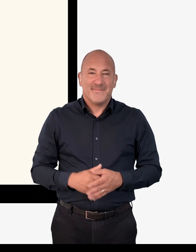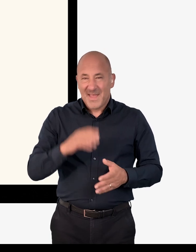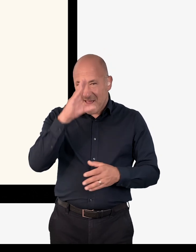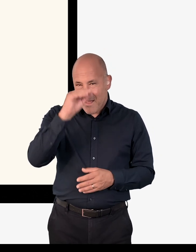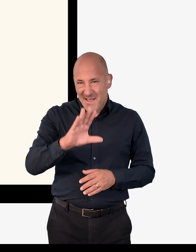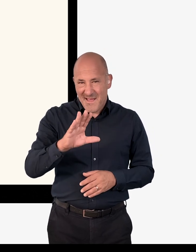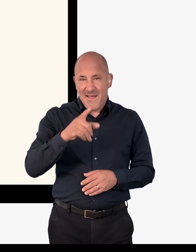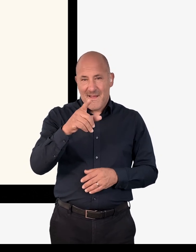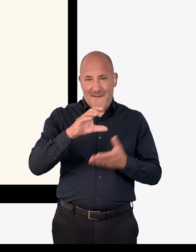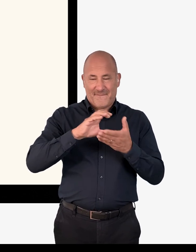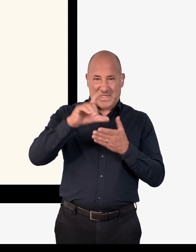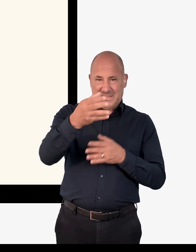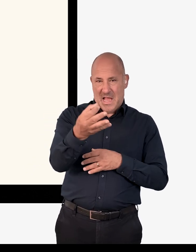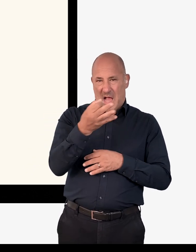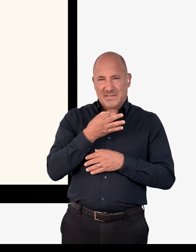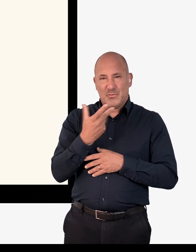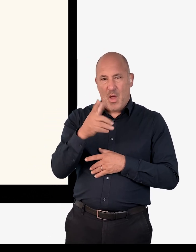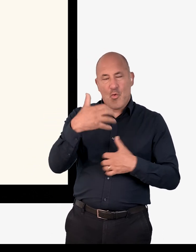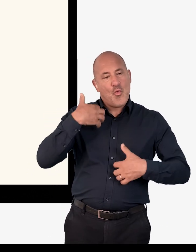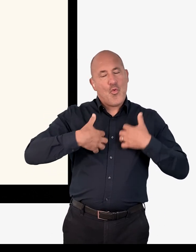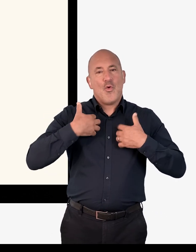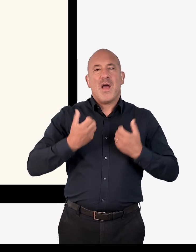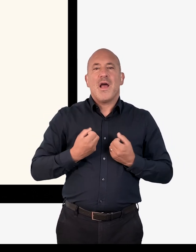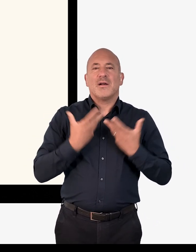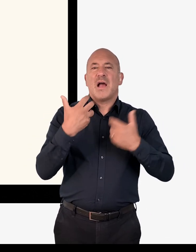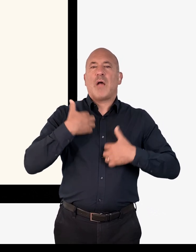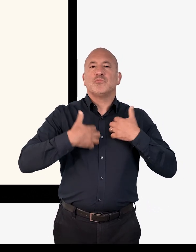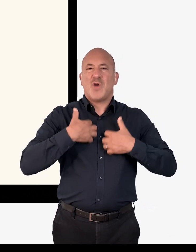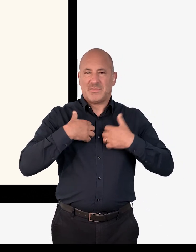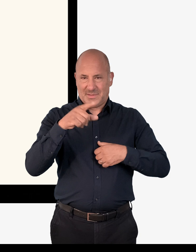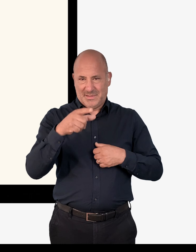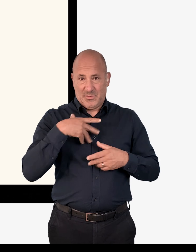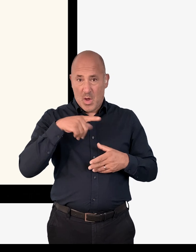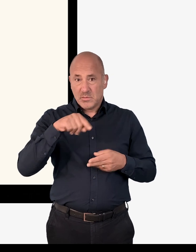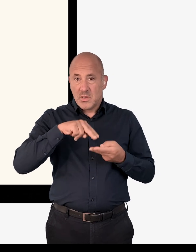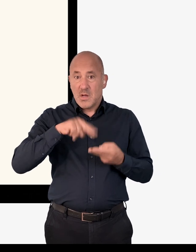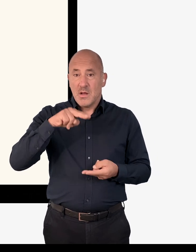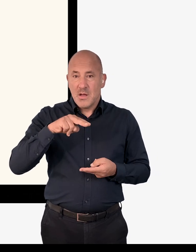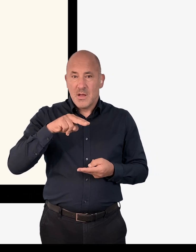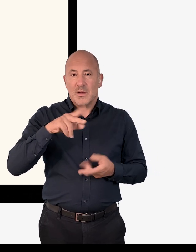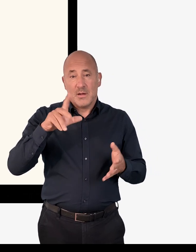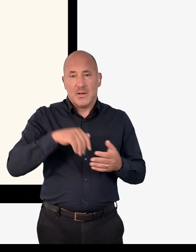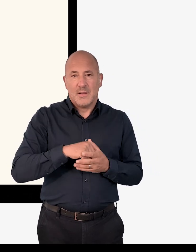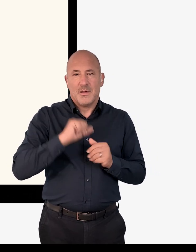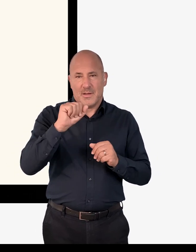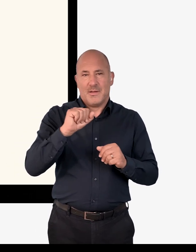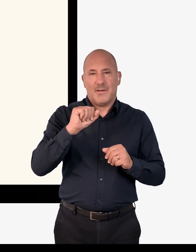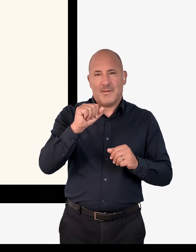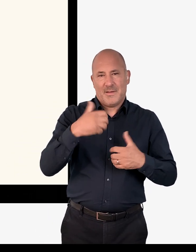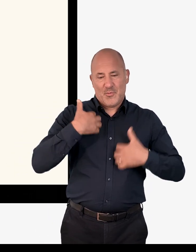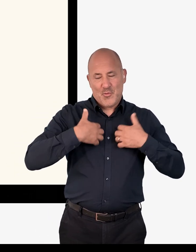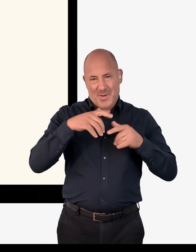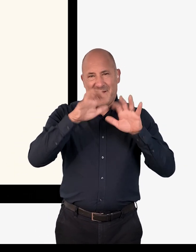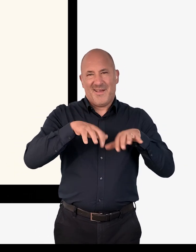Just a quick note on increasing the amount of funding requested at expression of interest to application. You can